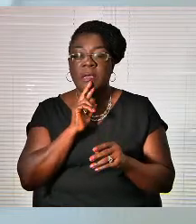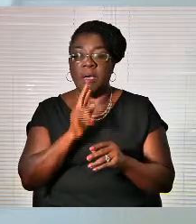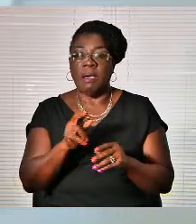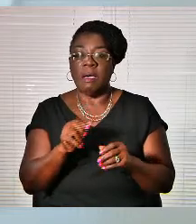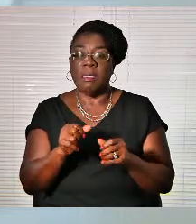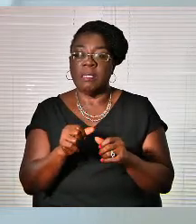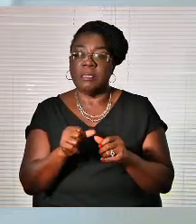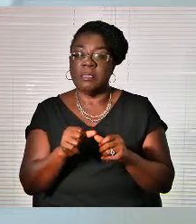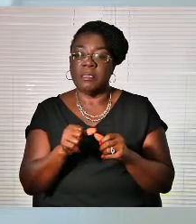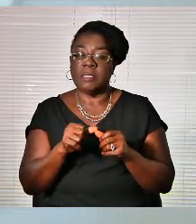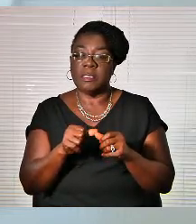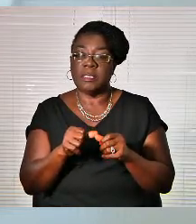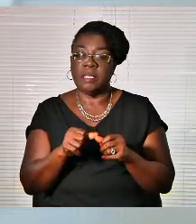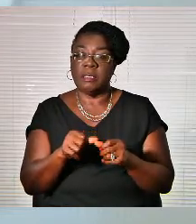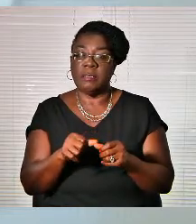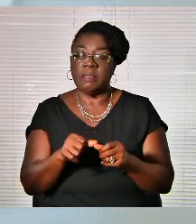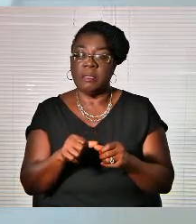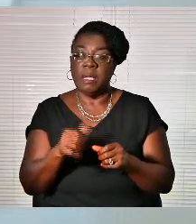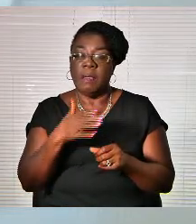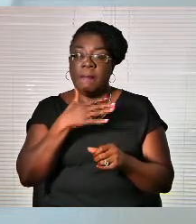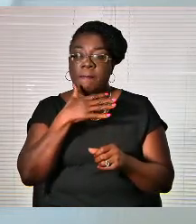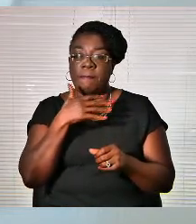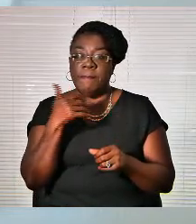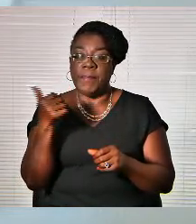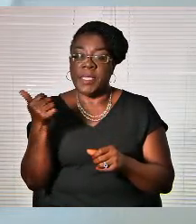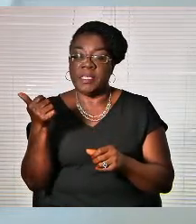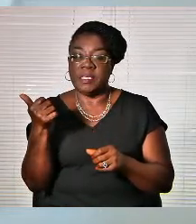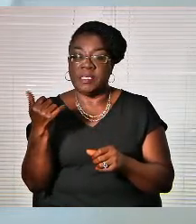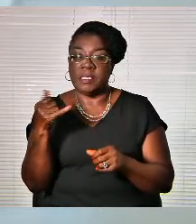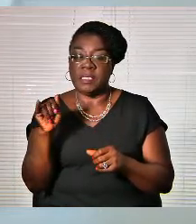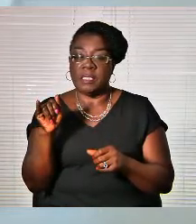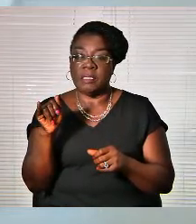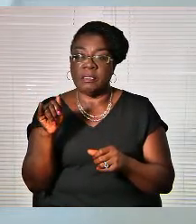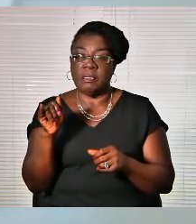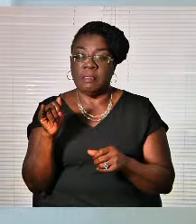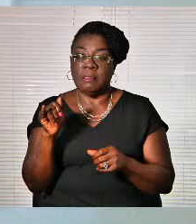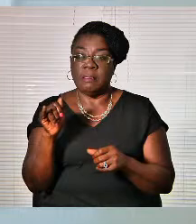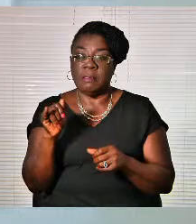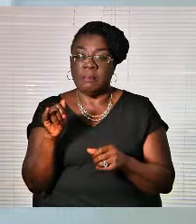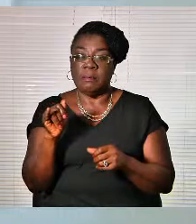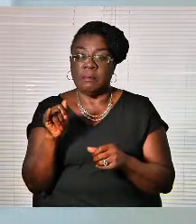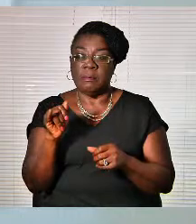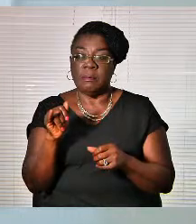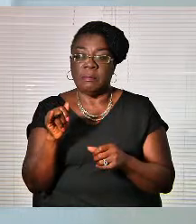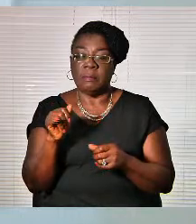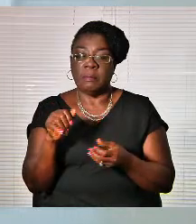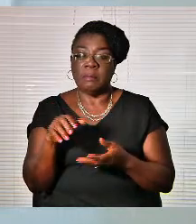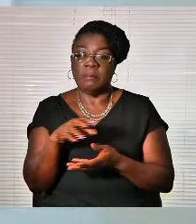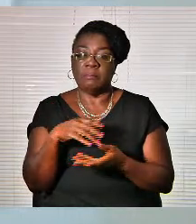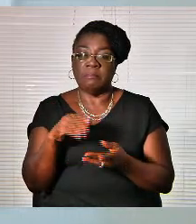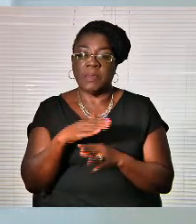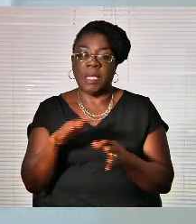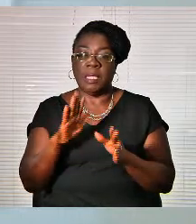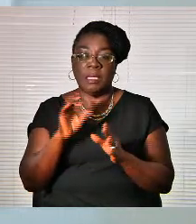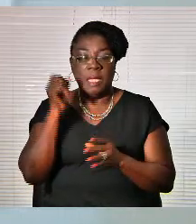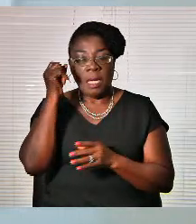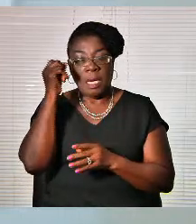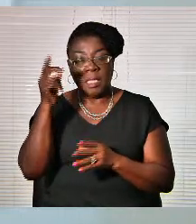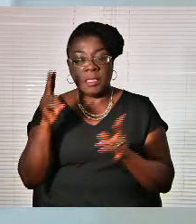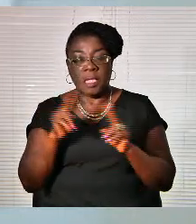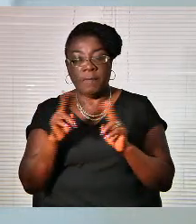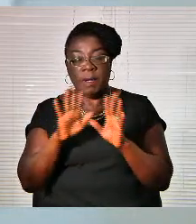Sick people are mixing with well people, and there's ongoing transmission of the virus. It can't be attributed to a more infectious